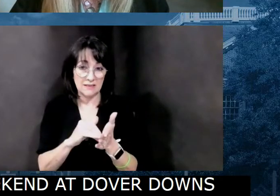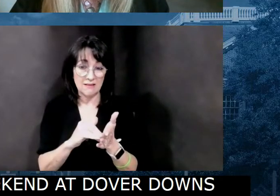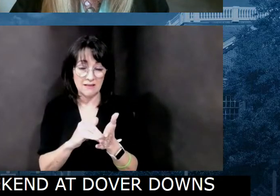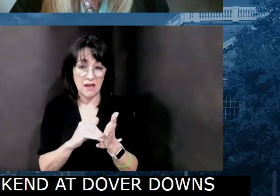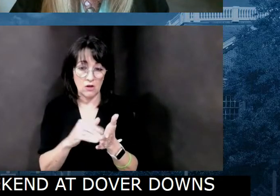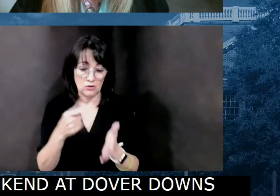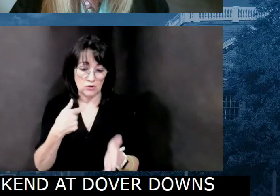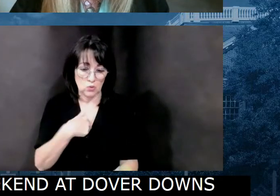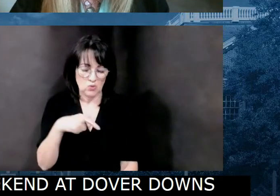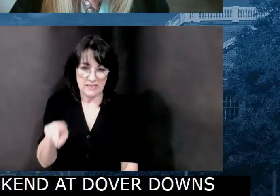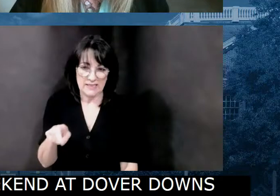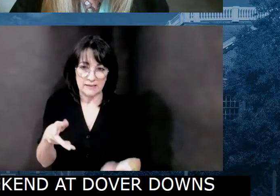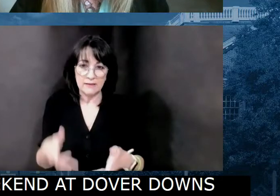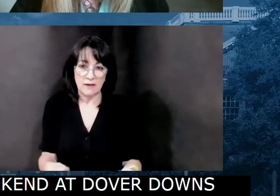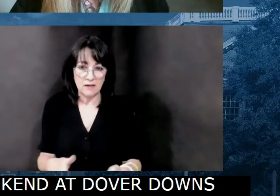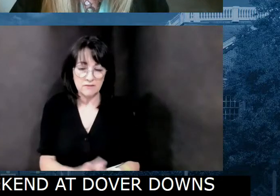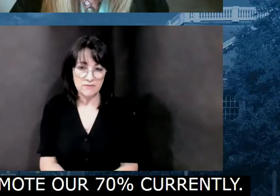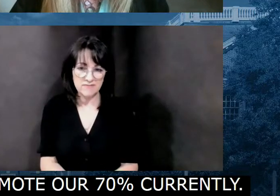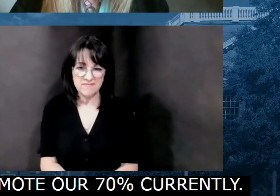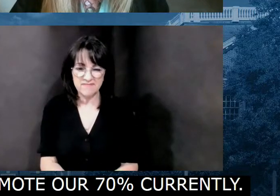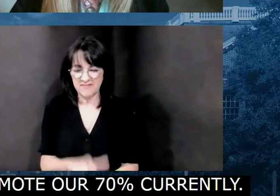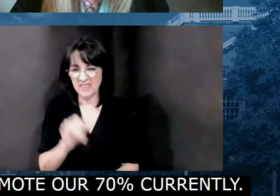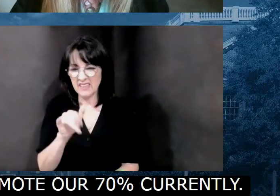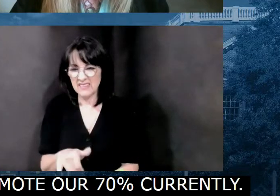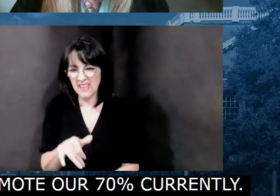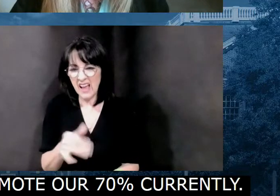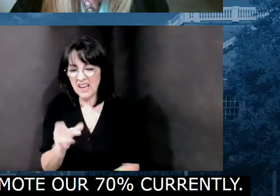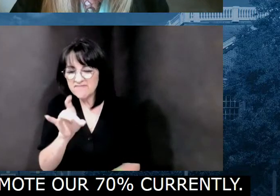gives you some idea of the decline in the demand.